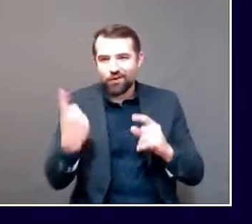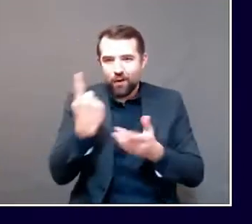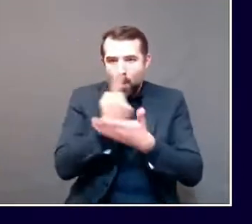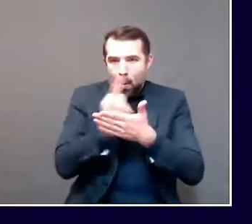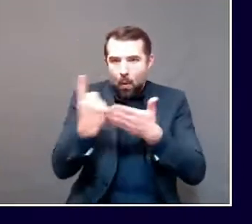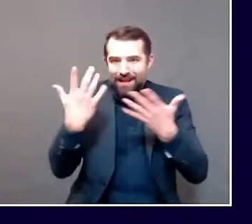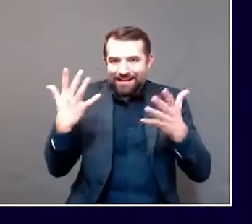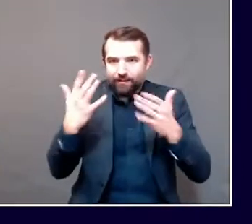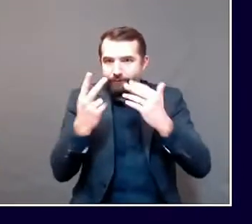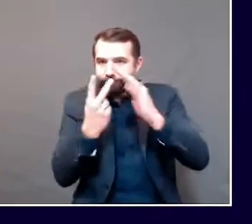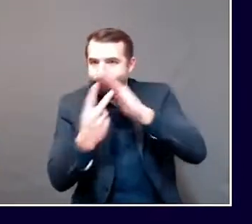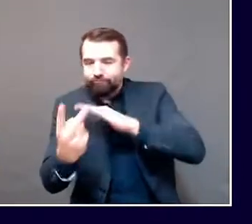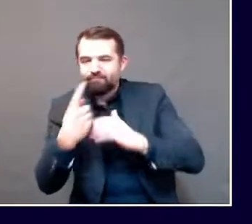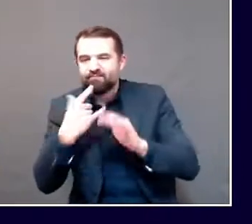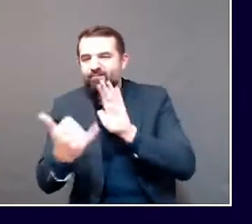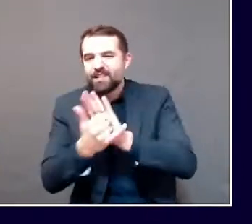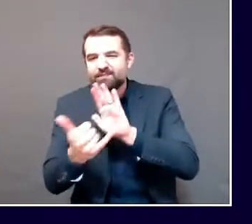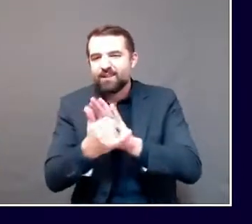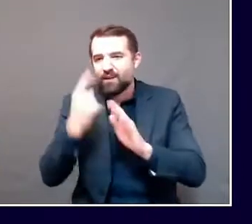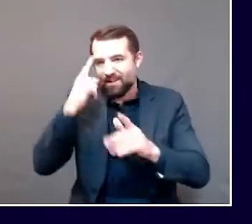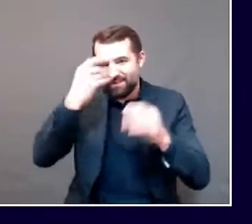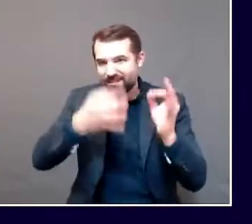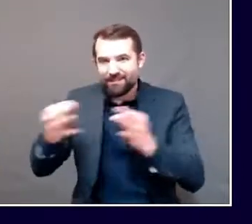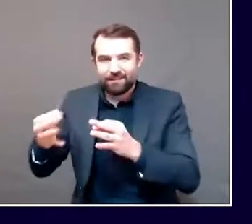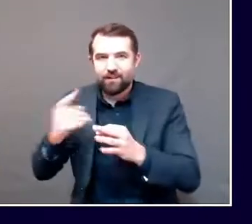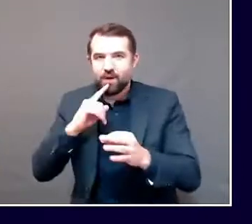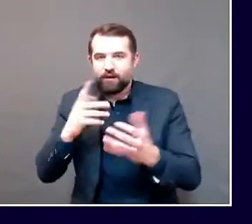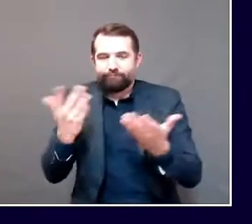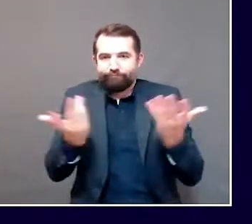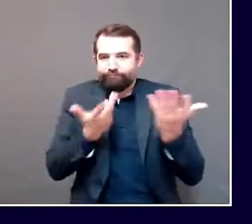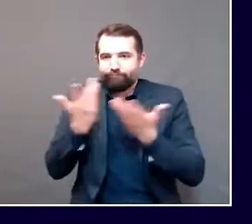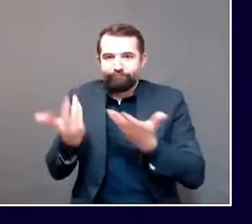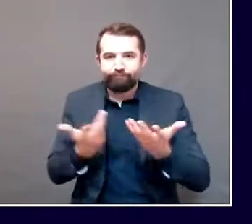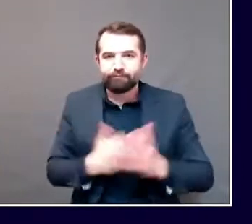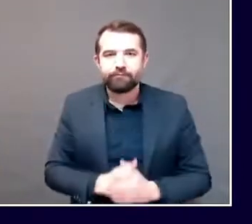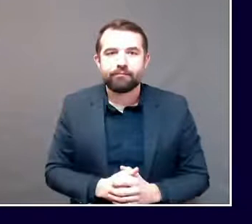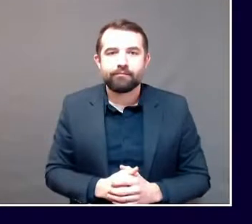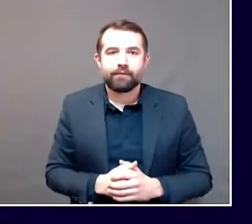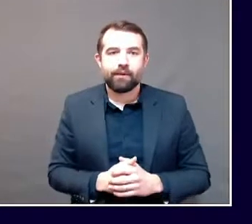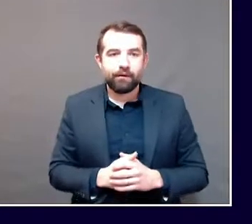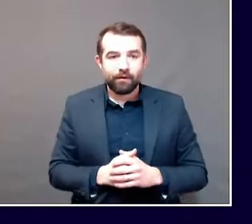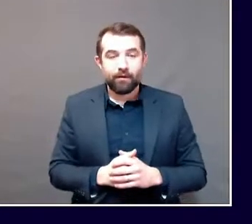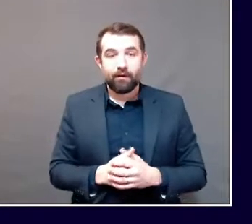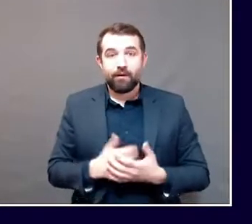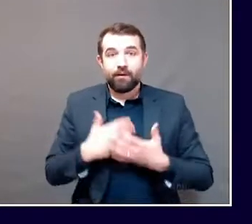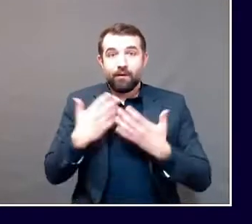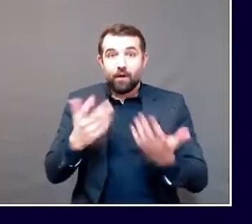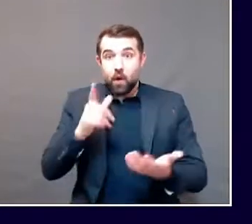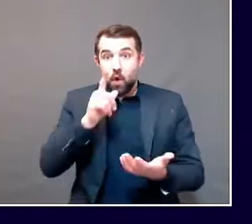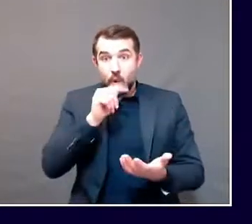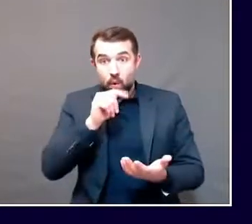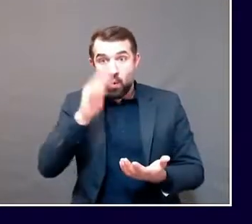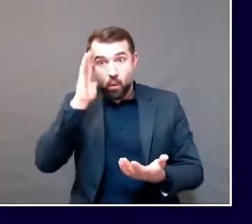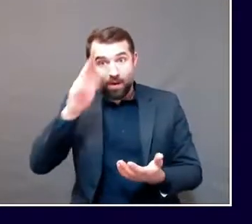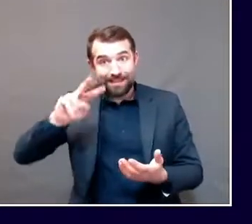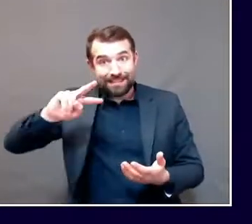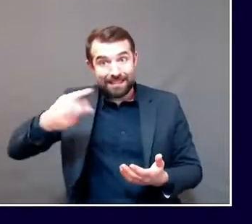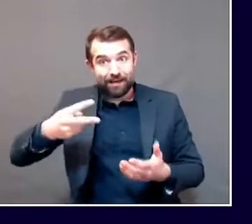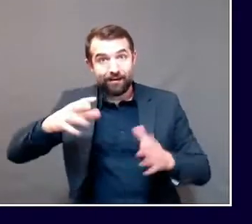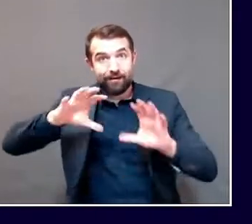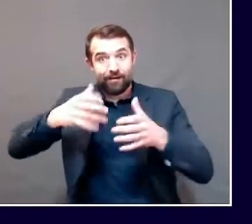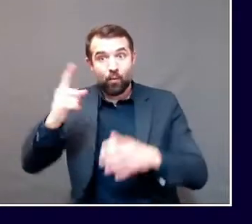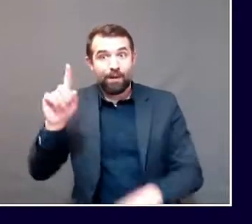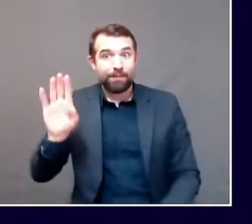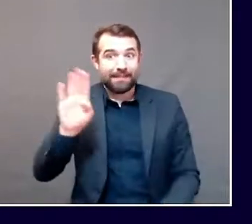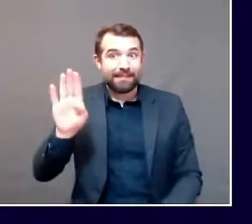very, very difficult for us to plan for who we should be thinking about vaccinating. Of course, we can think about it, but if it turns out